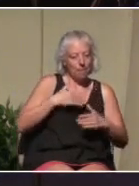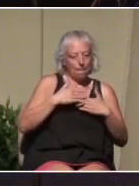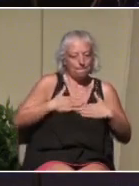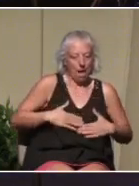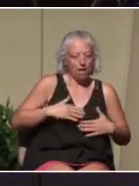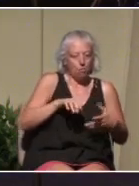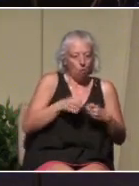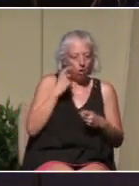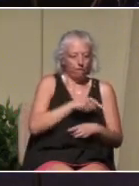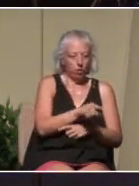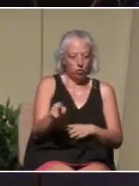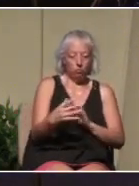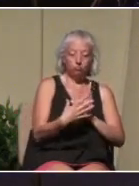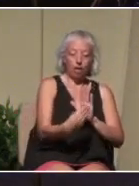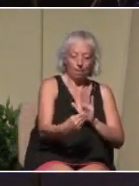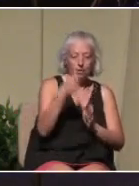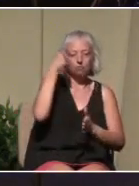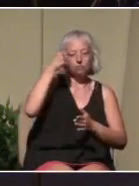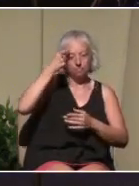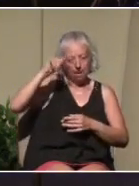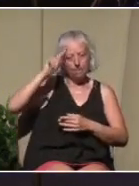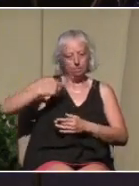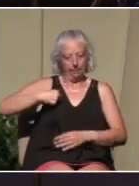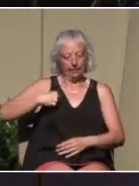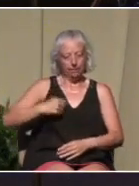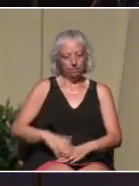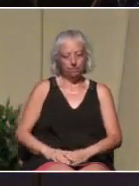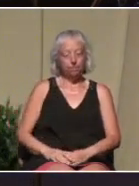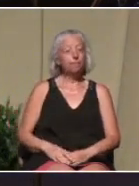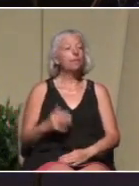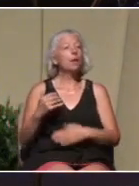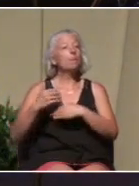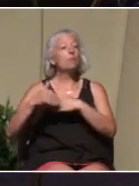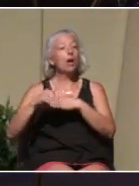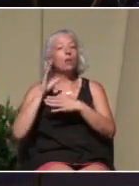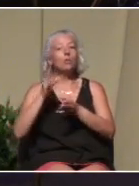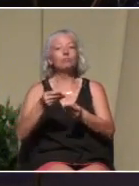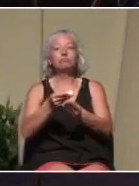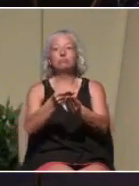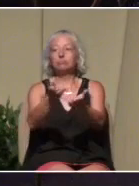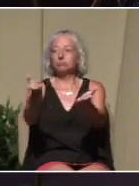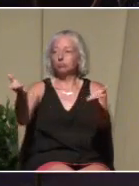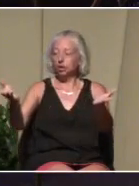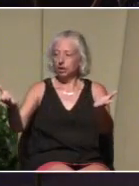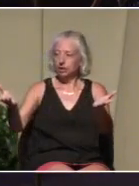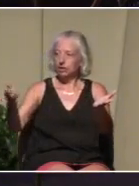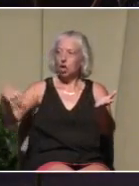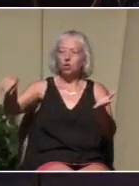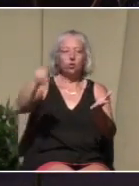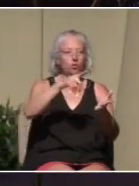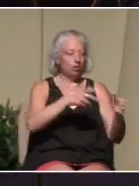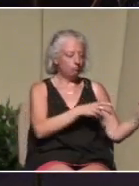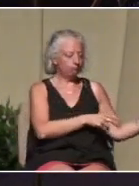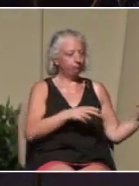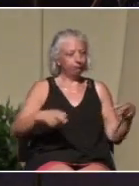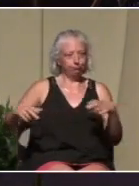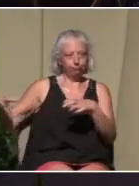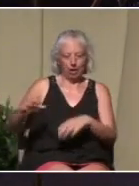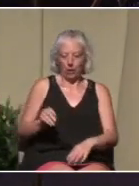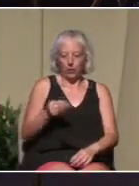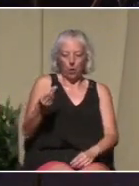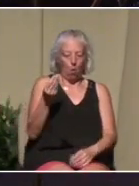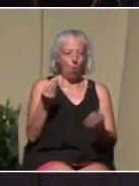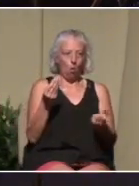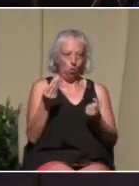me." Now, at this time, the bread is going to be distributed. You'll just take that bread and you'll hold on to